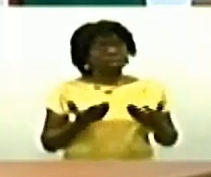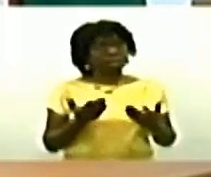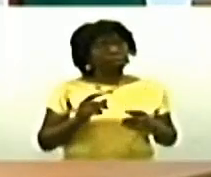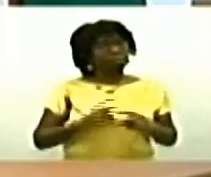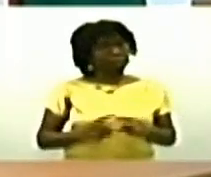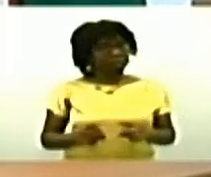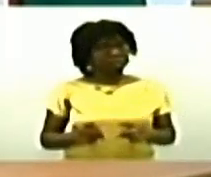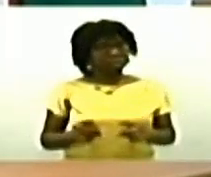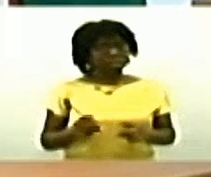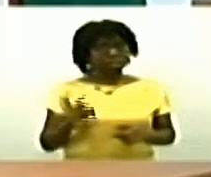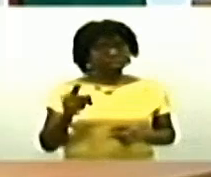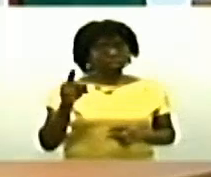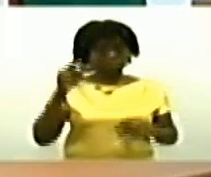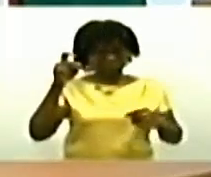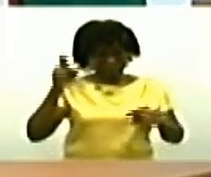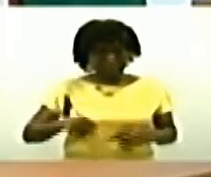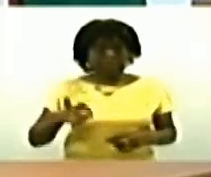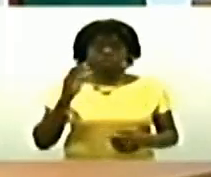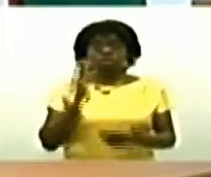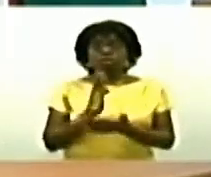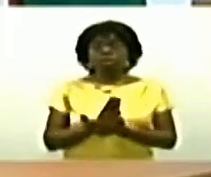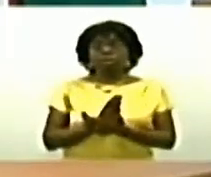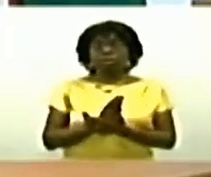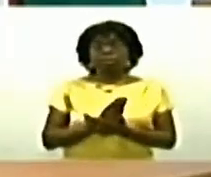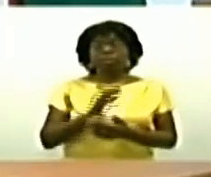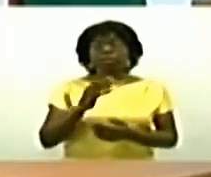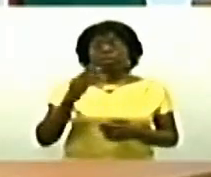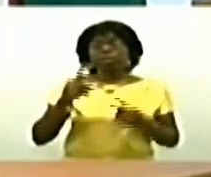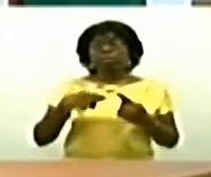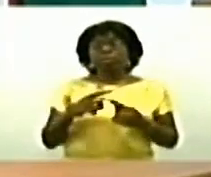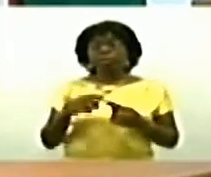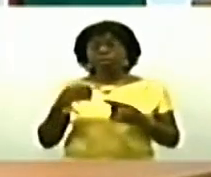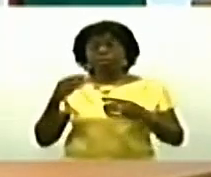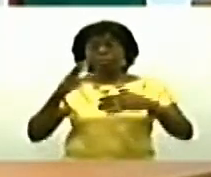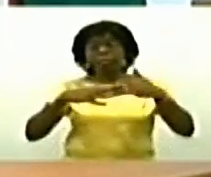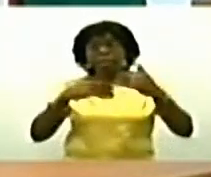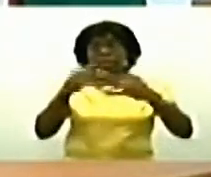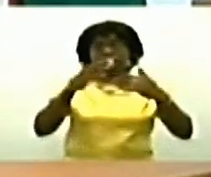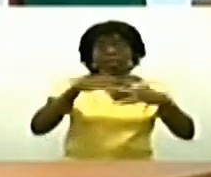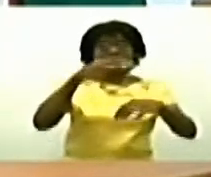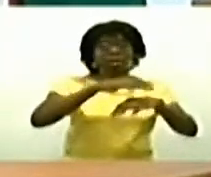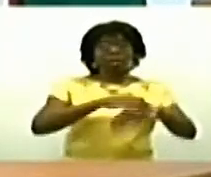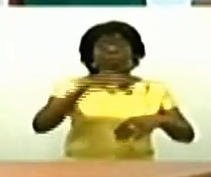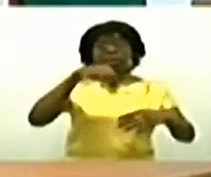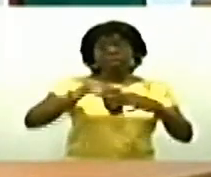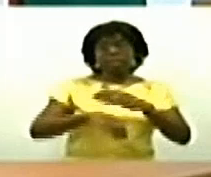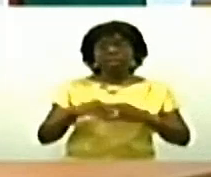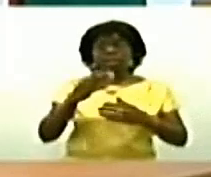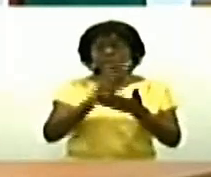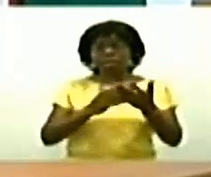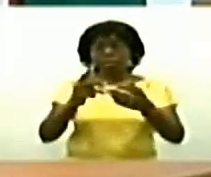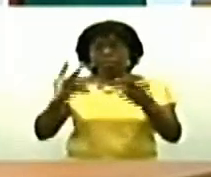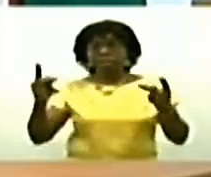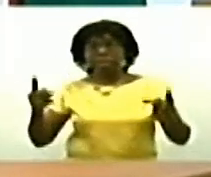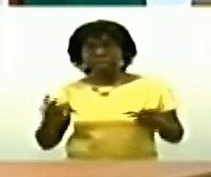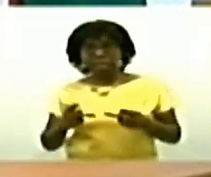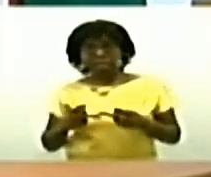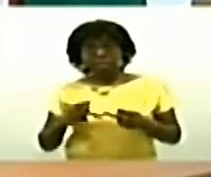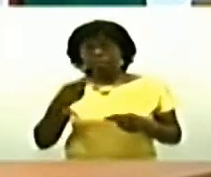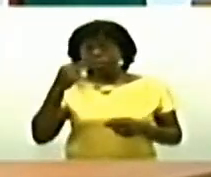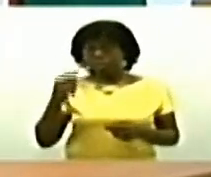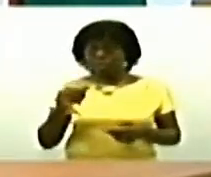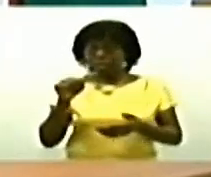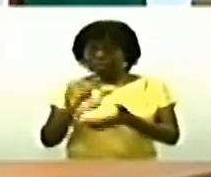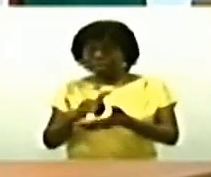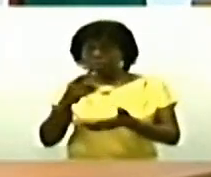we have to put a stop to the urbanization of our tropical ambience, because this is what attracts people.